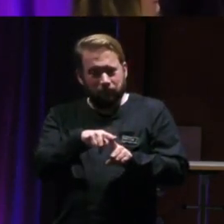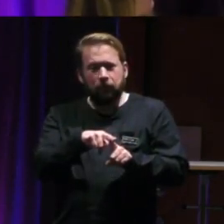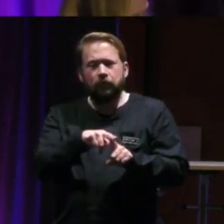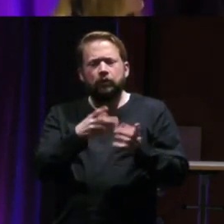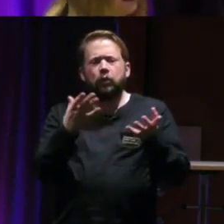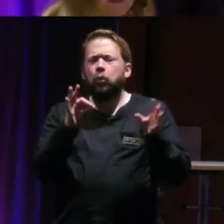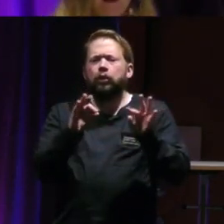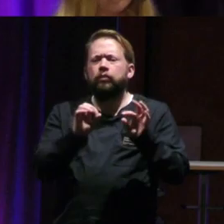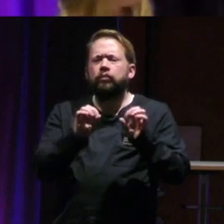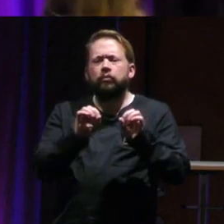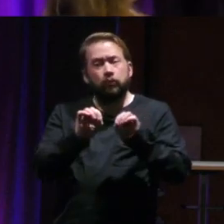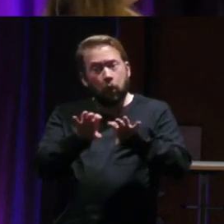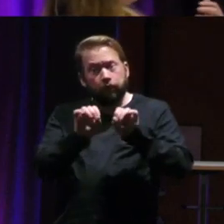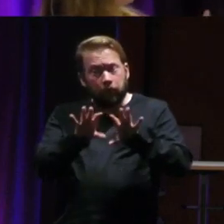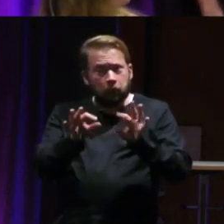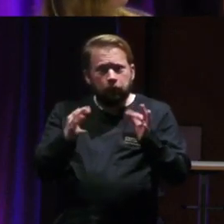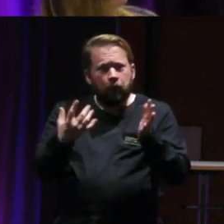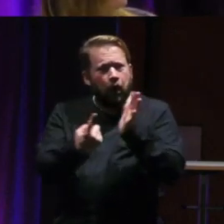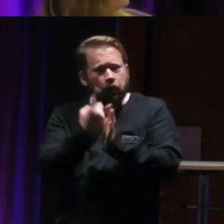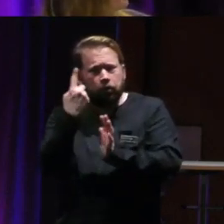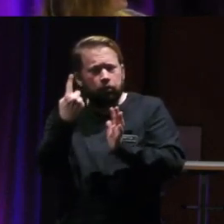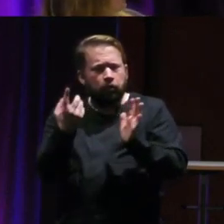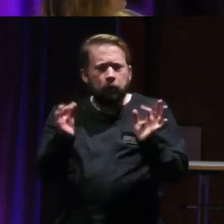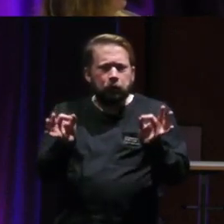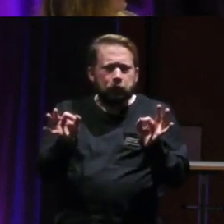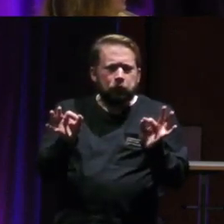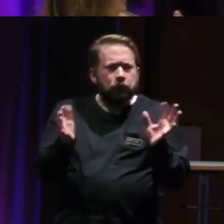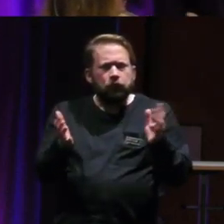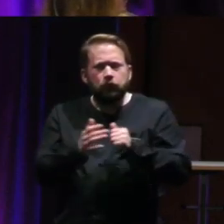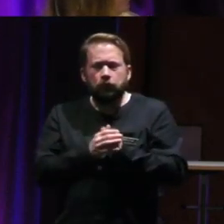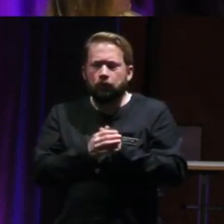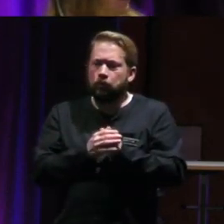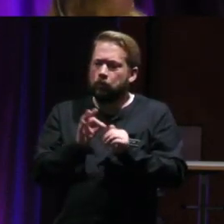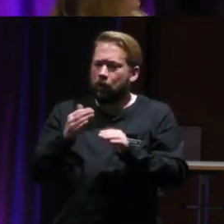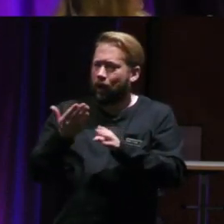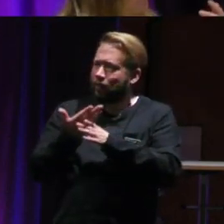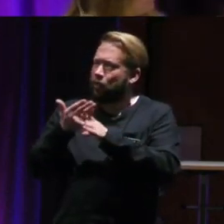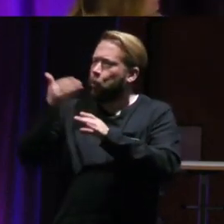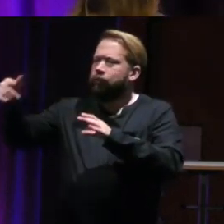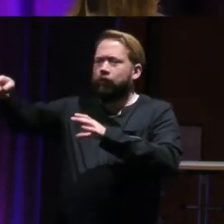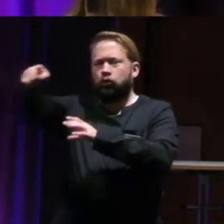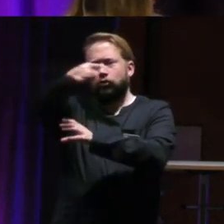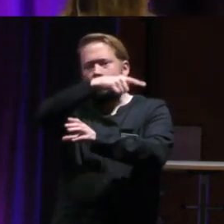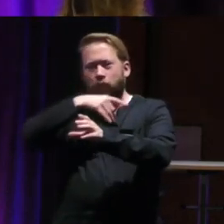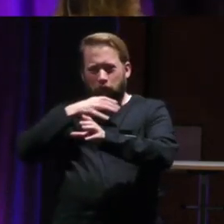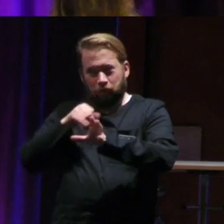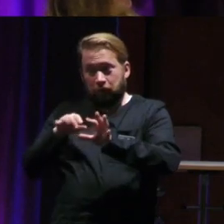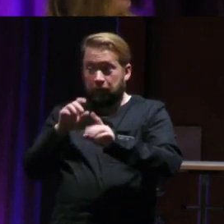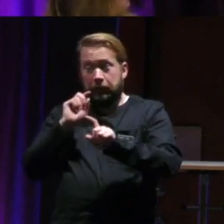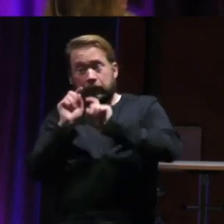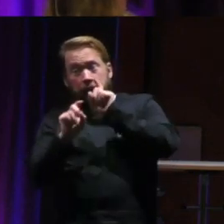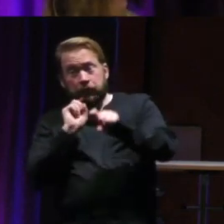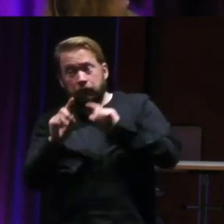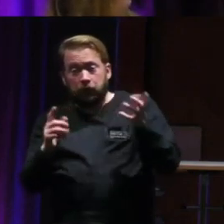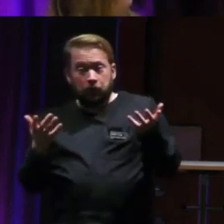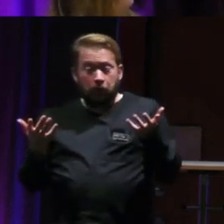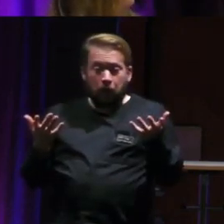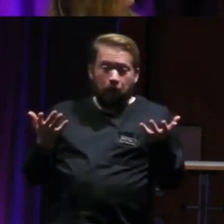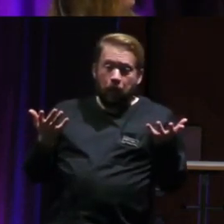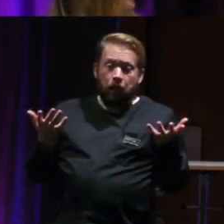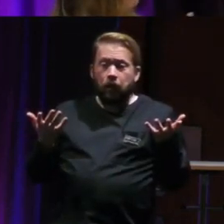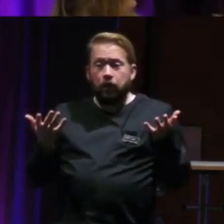all have any effect? I mean, criticism from the outside world, from international movie directors and so